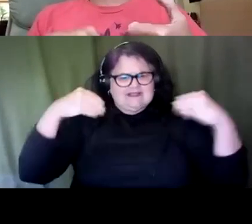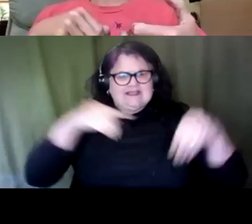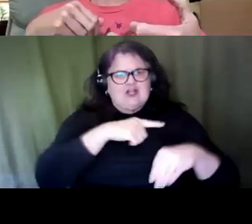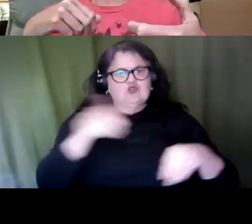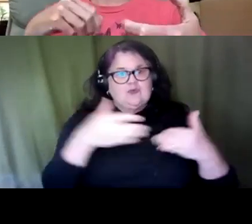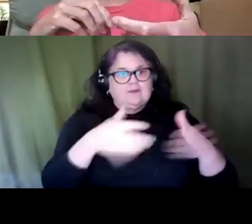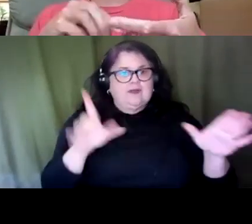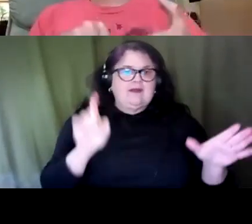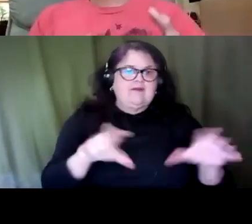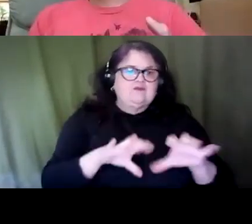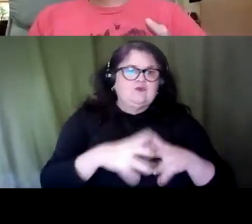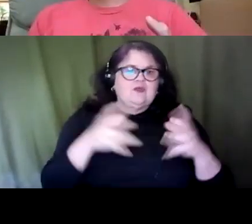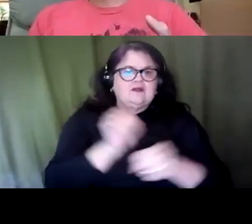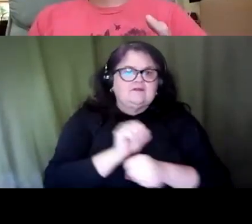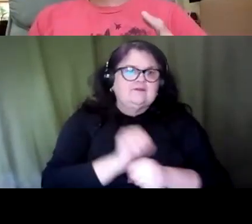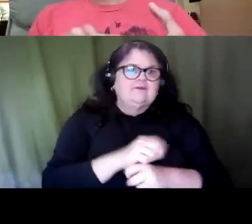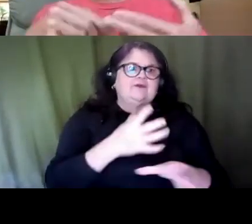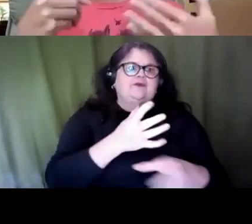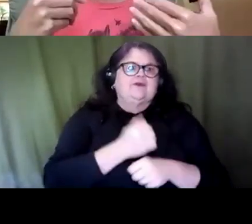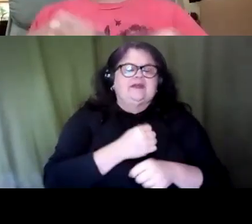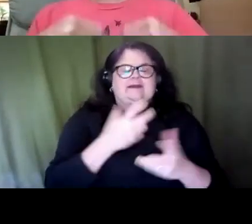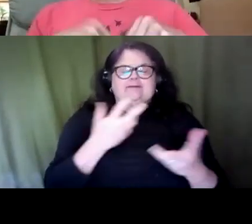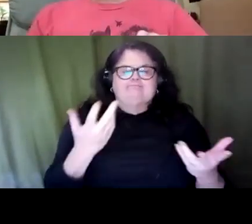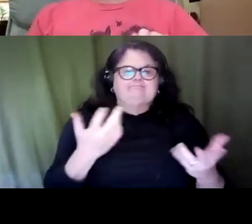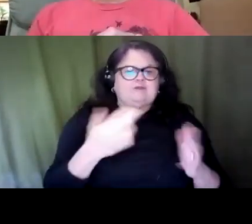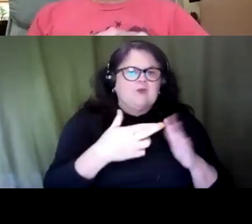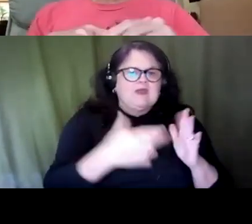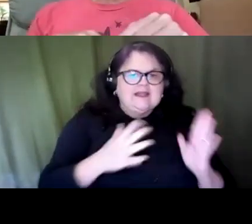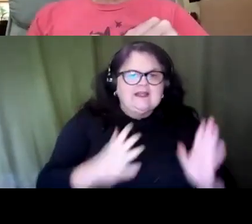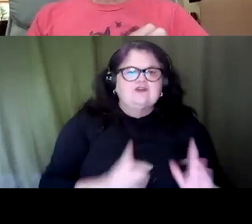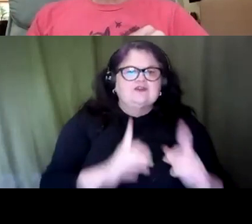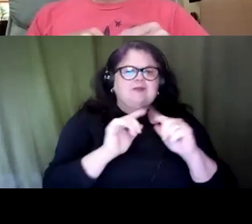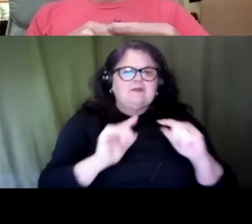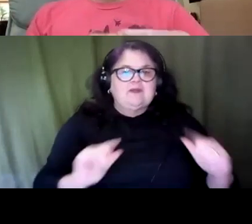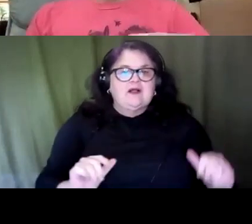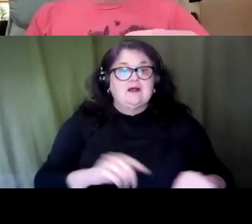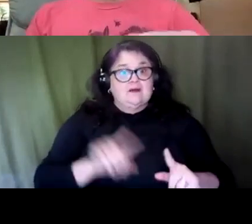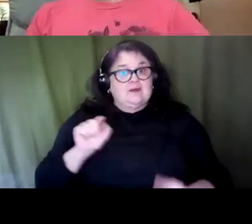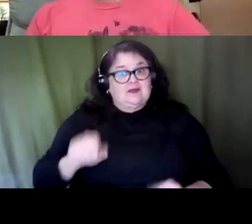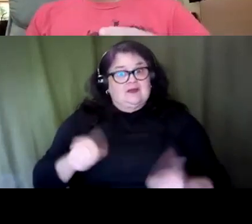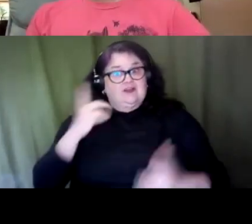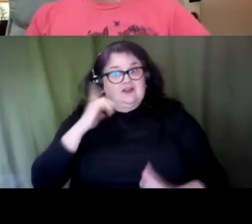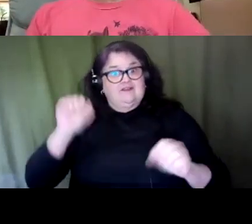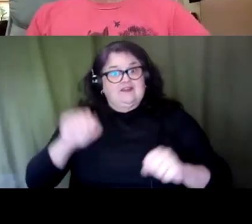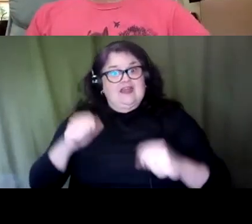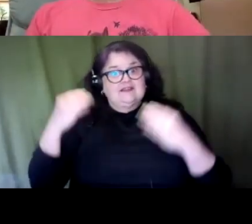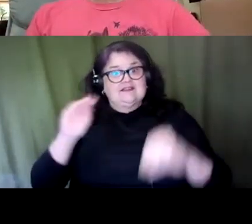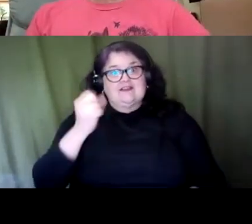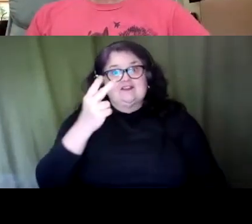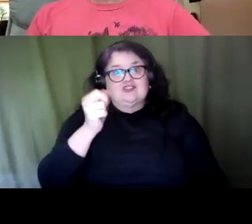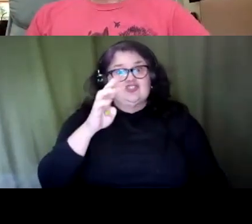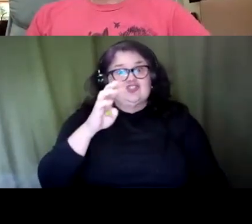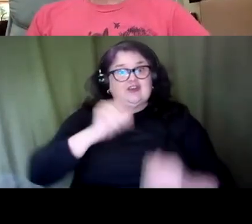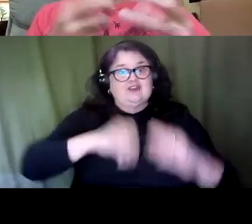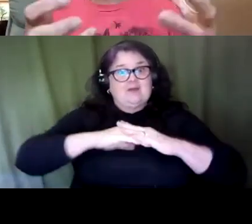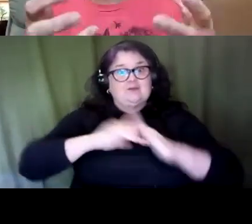from regulators, to provide disclosures. But cooperative corporations in California can sell shares for up to $1,000 per person. And